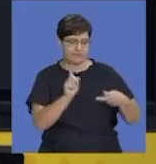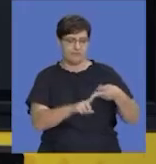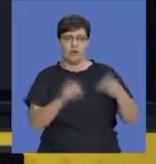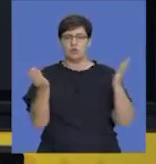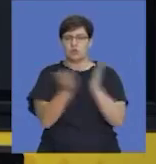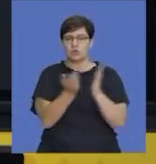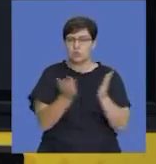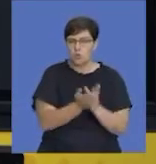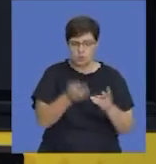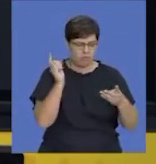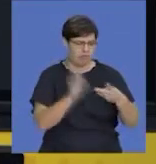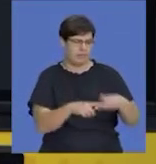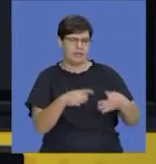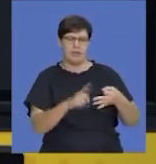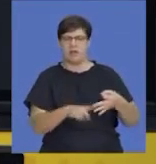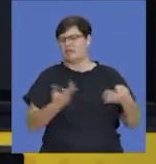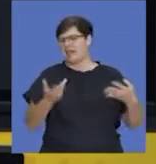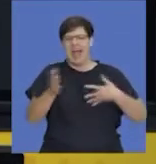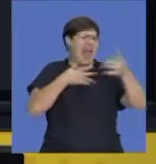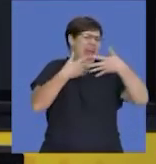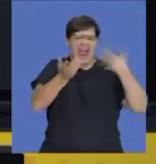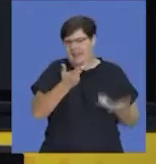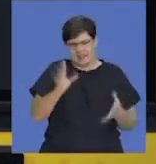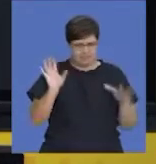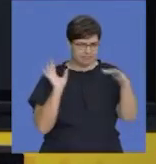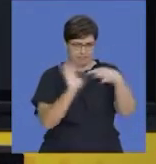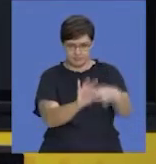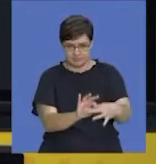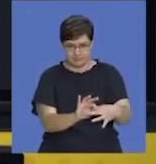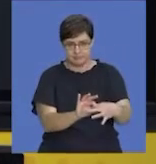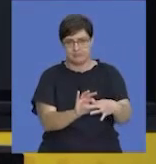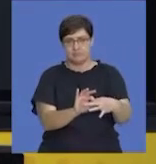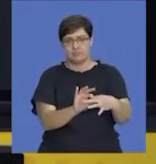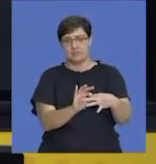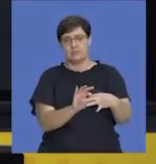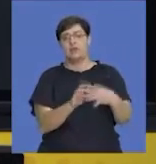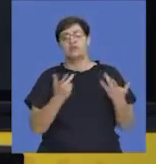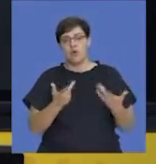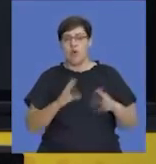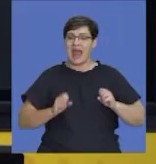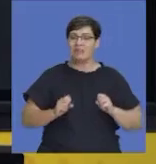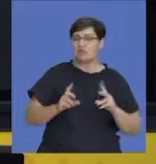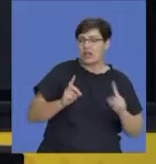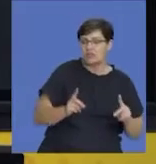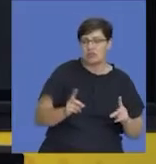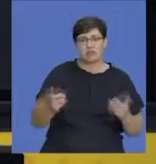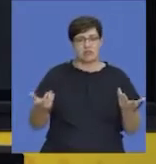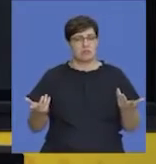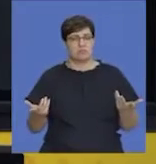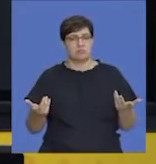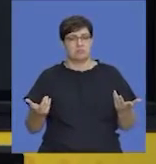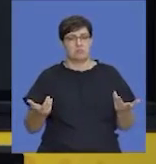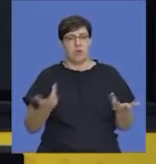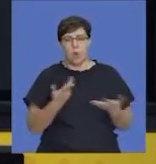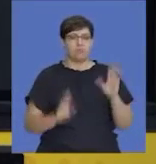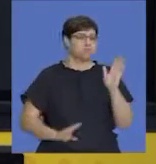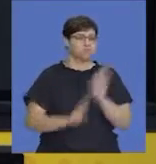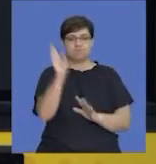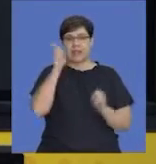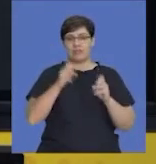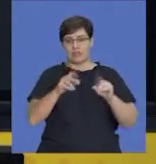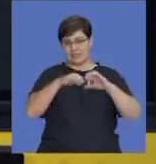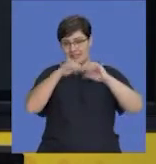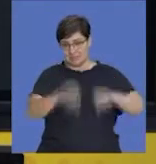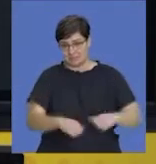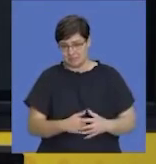could relate to schooling, it could relate to anything, even with regards to education, it could relate to an